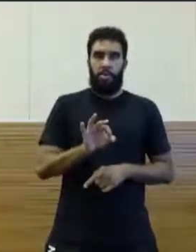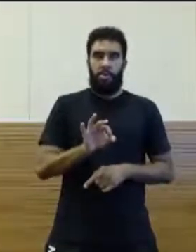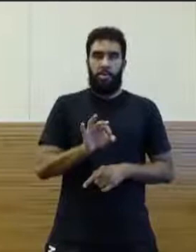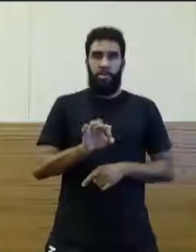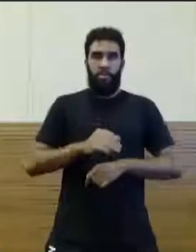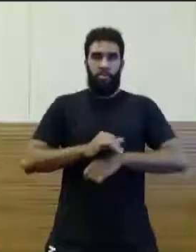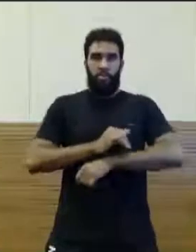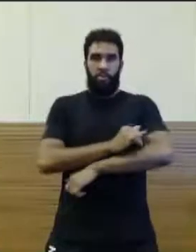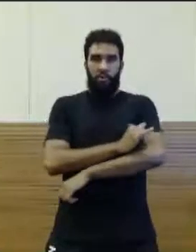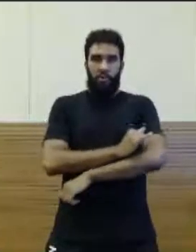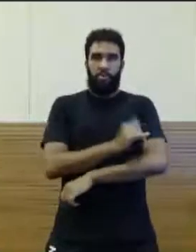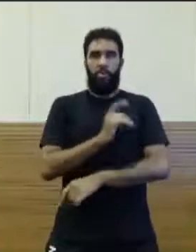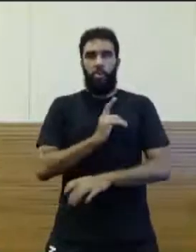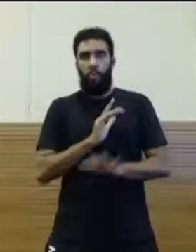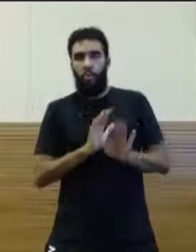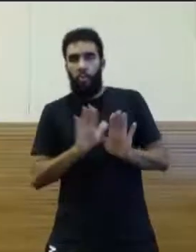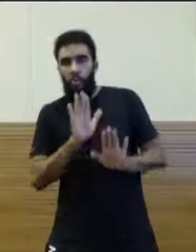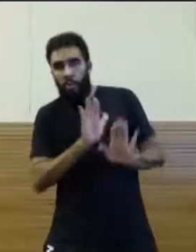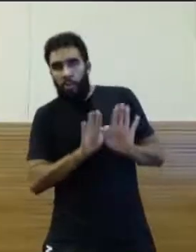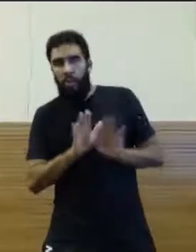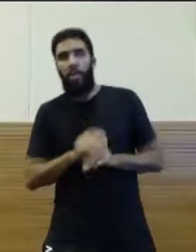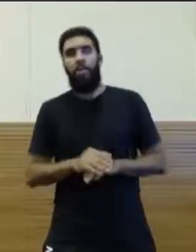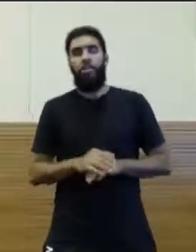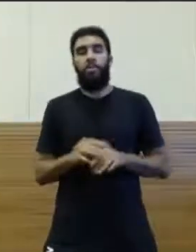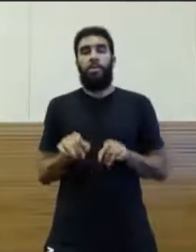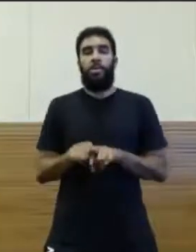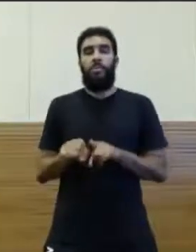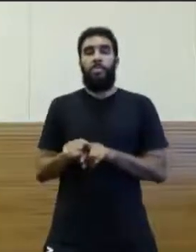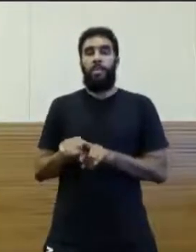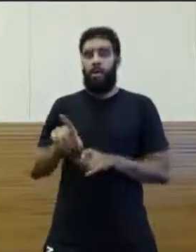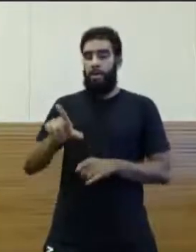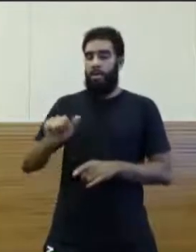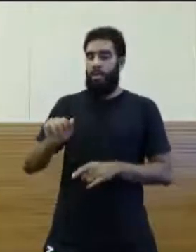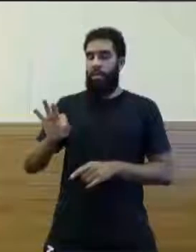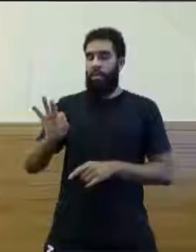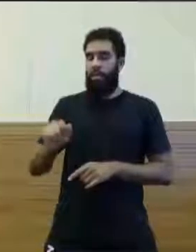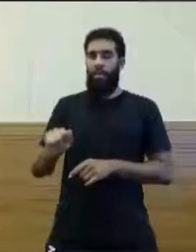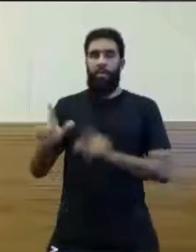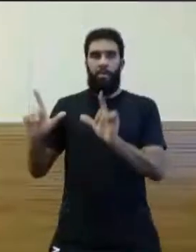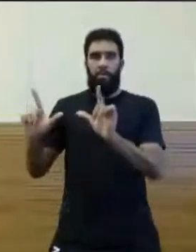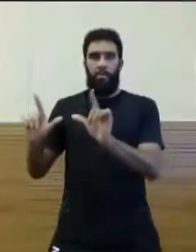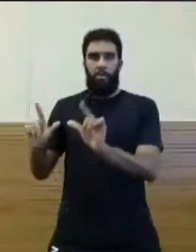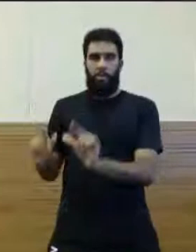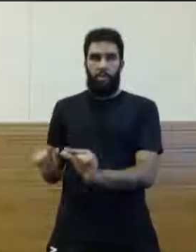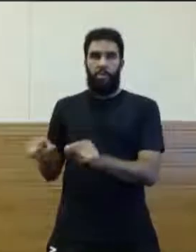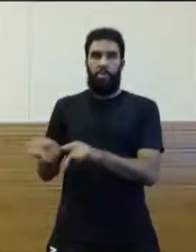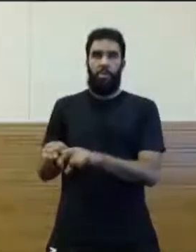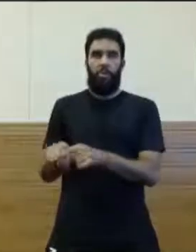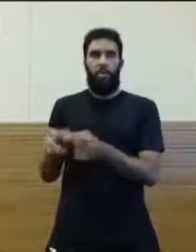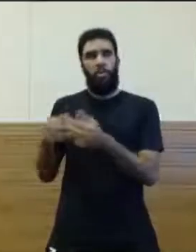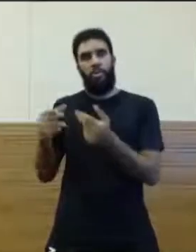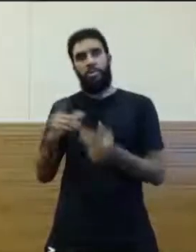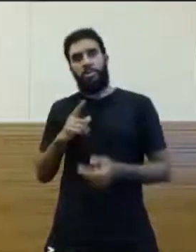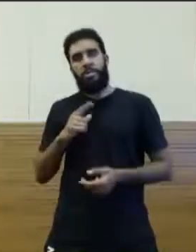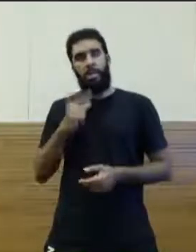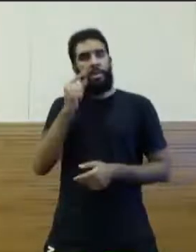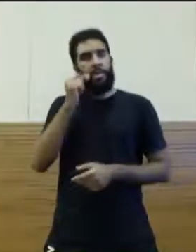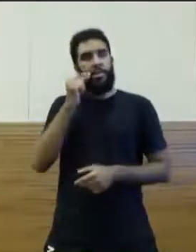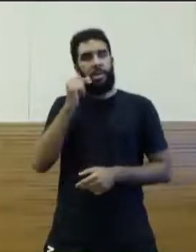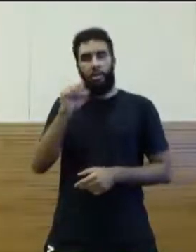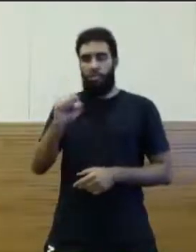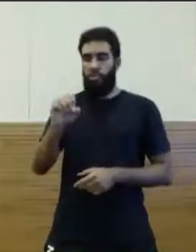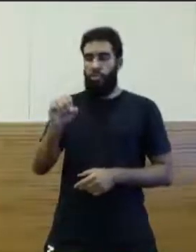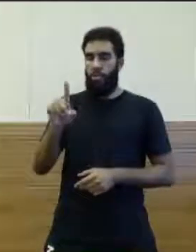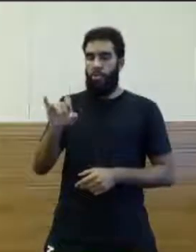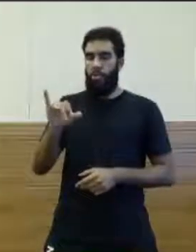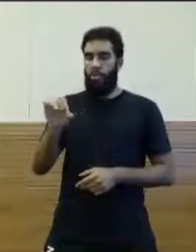consumo de increase in alimentos weight, and also altamente to grasos y reduce especialmente altos en any sodio. kind of Esto solamente para que la tengan